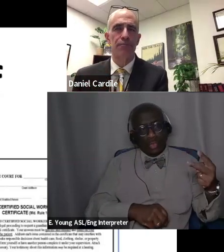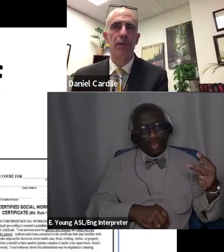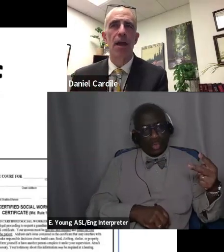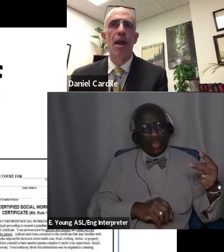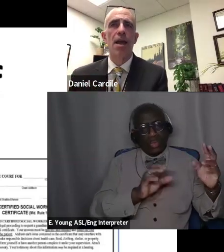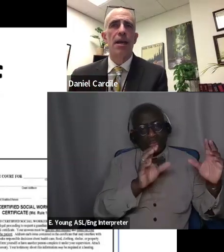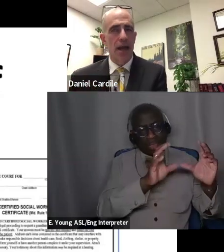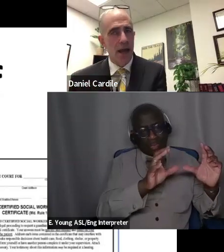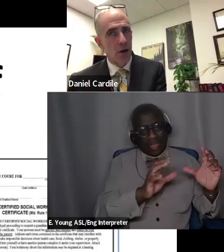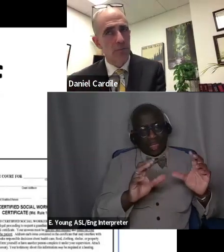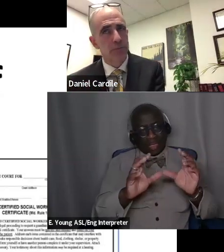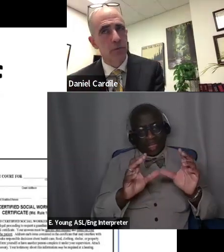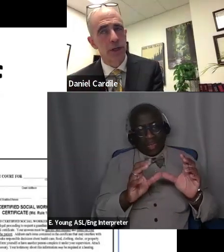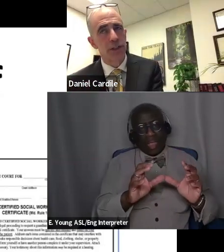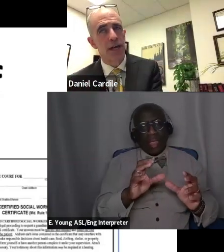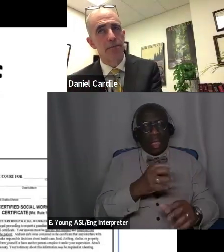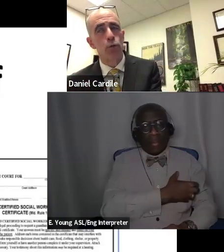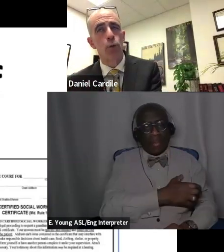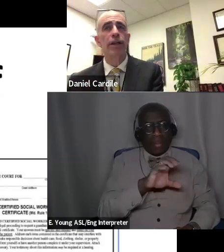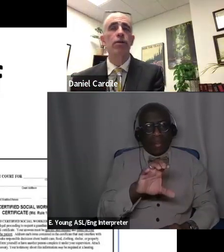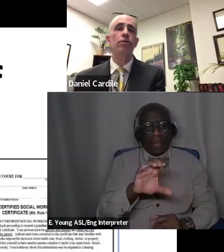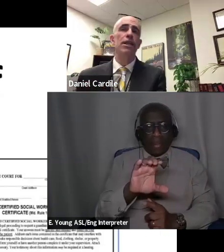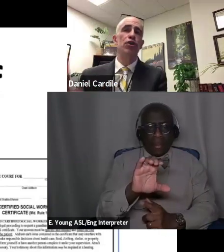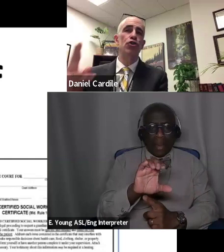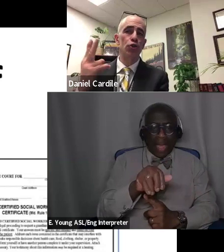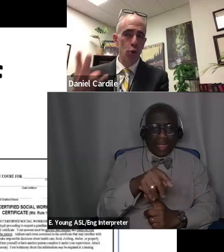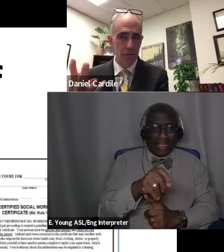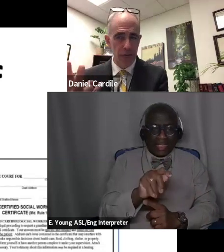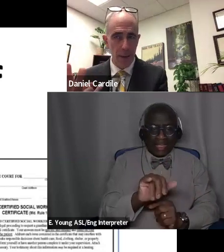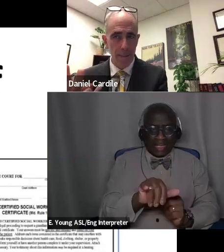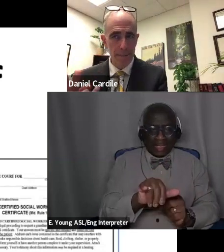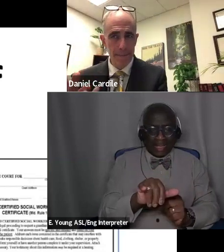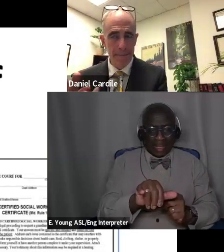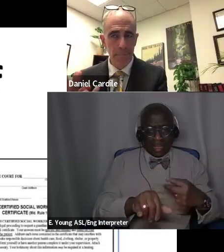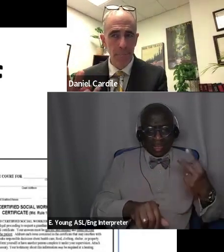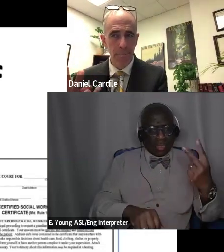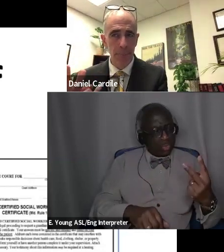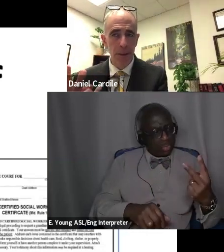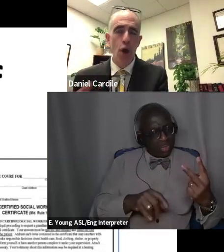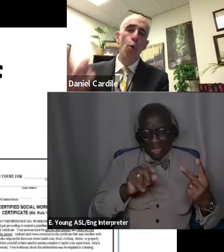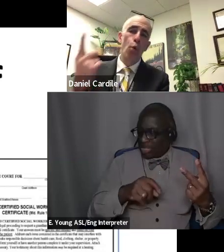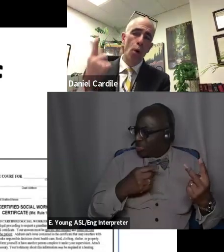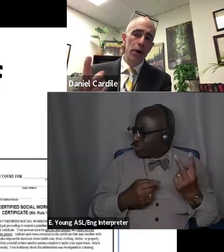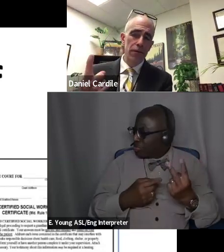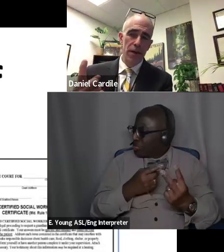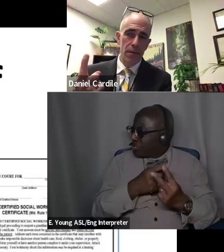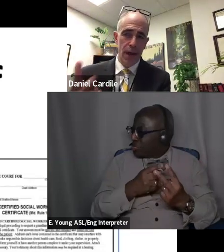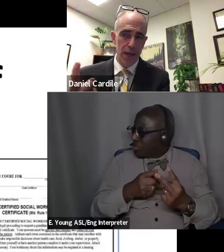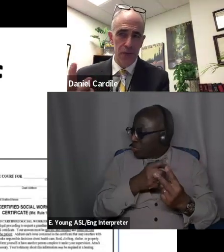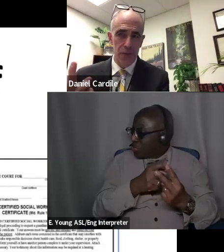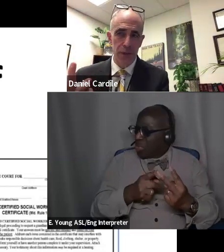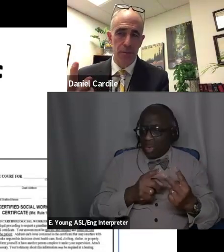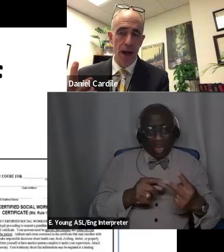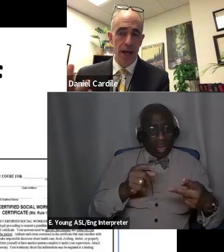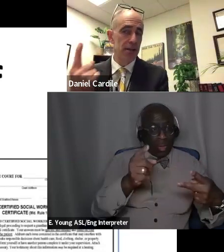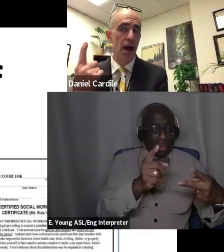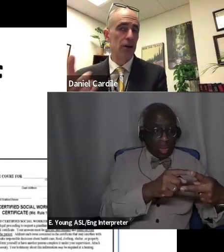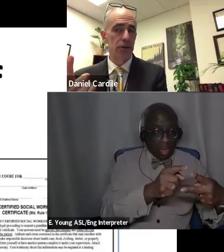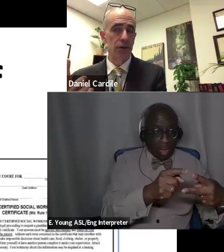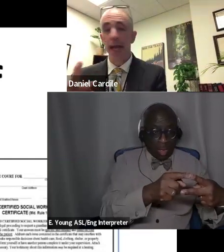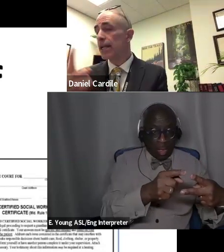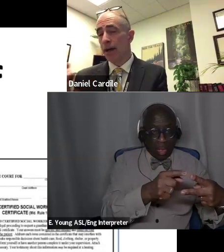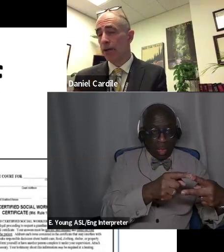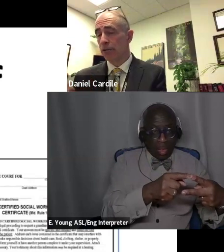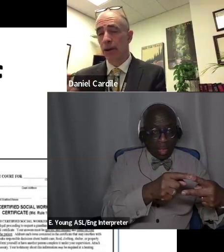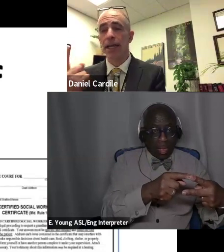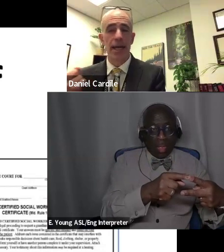capacity. Now, what does that mean? Well, you need 2 of them. One of them has to be by a